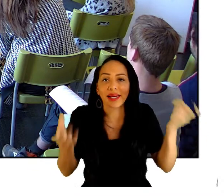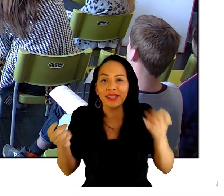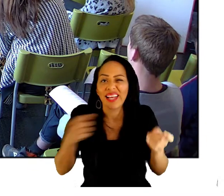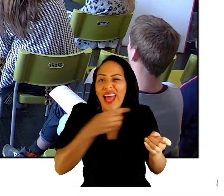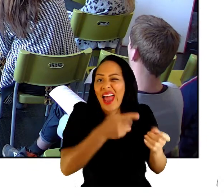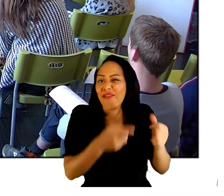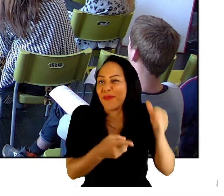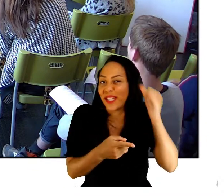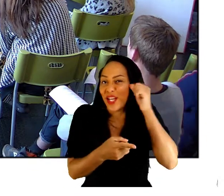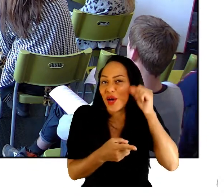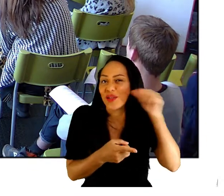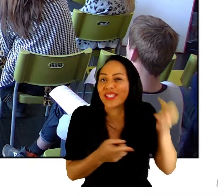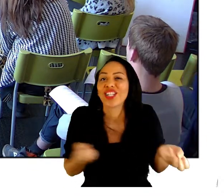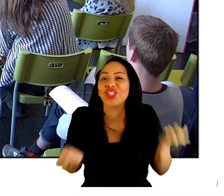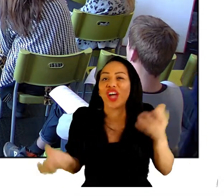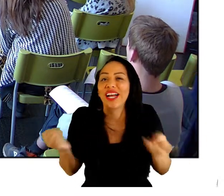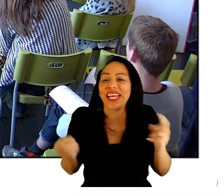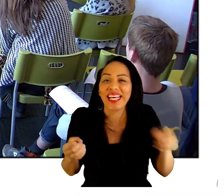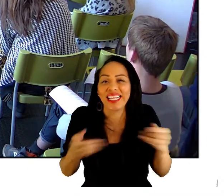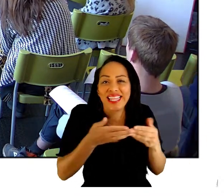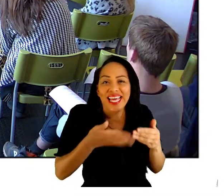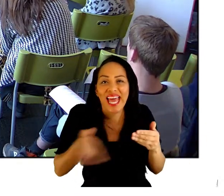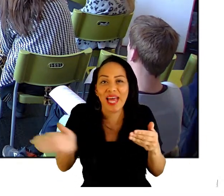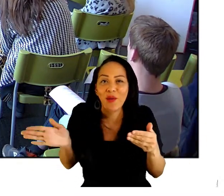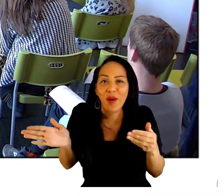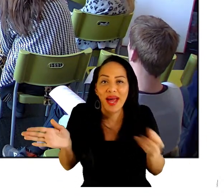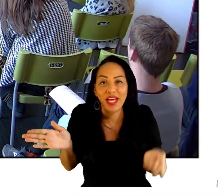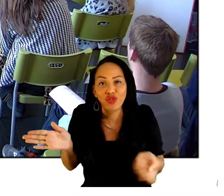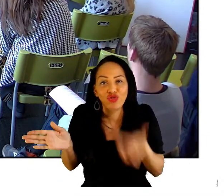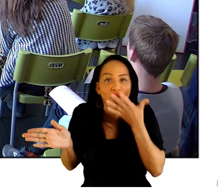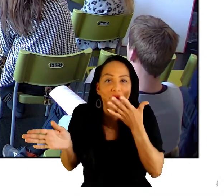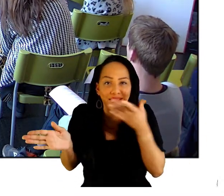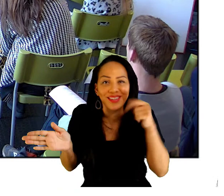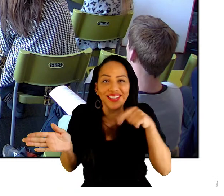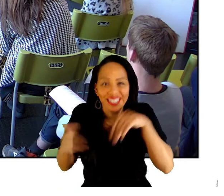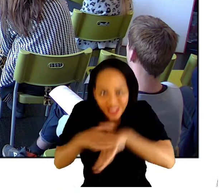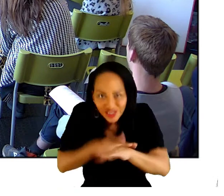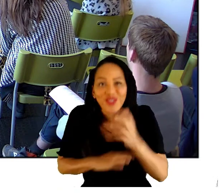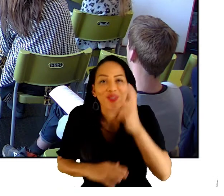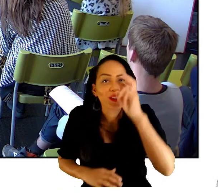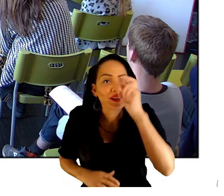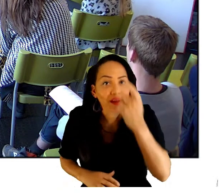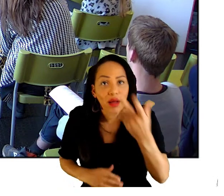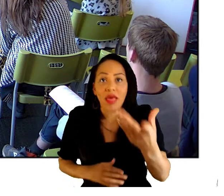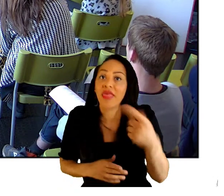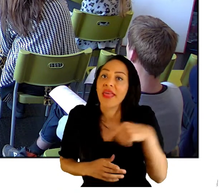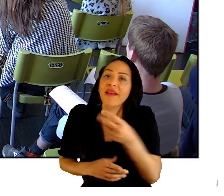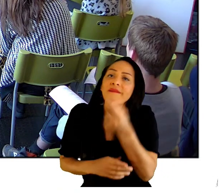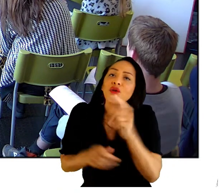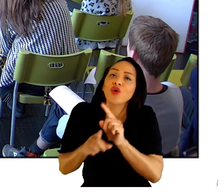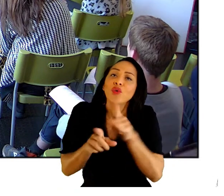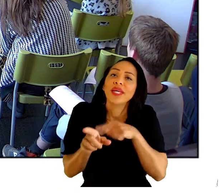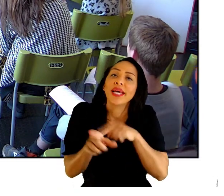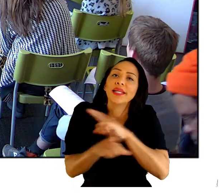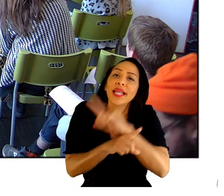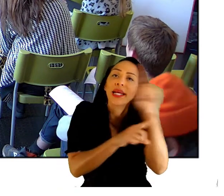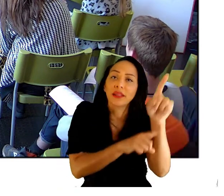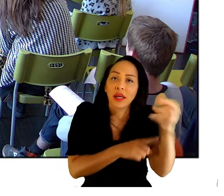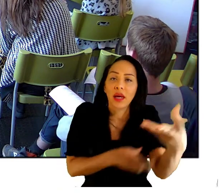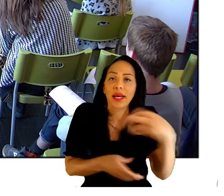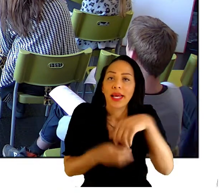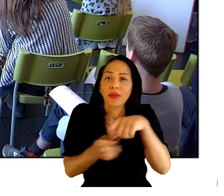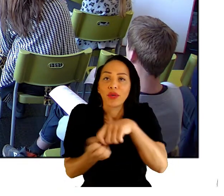circus. And I found myself a few years later here in Bristol at the circus school at full time, which is now Circa